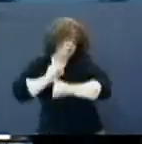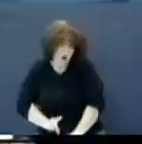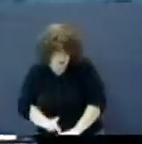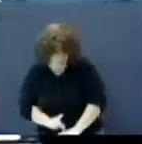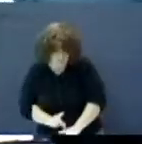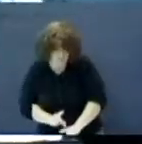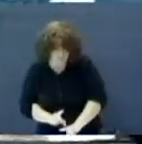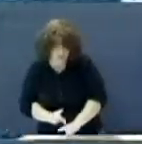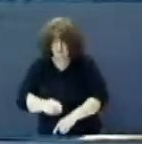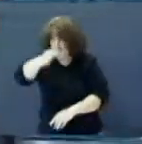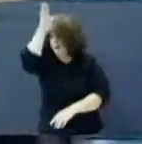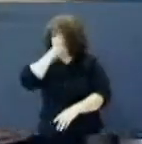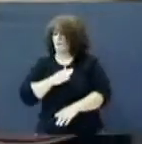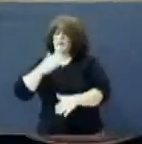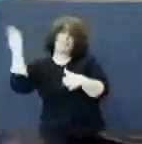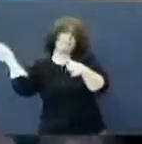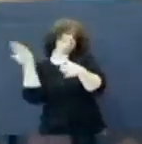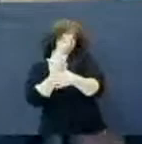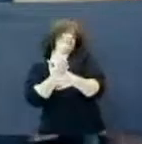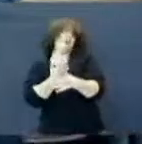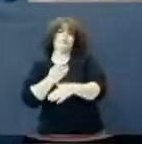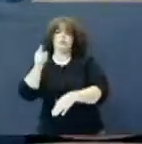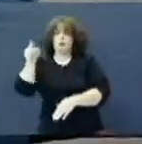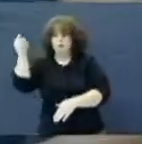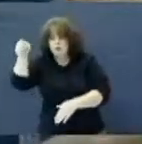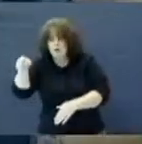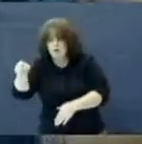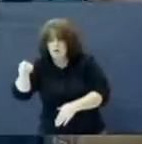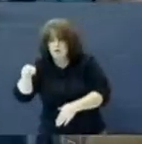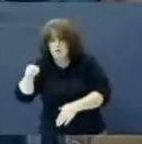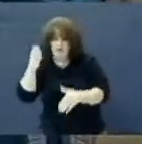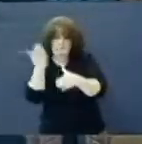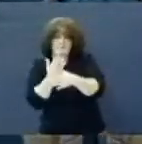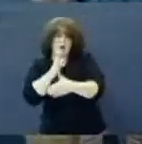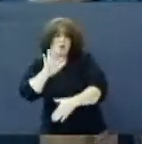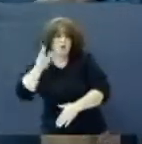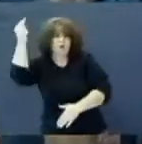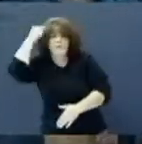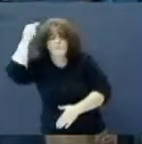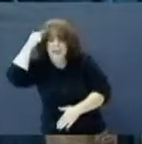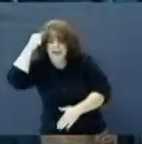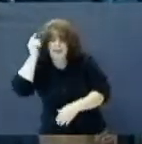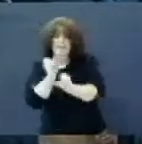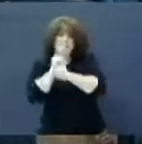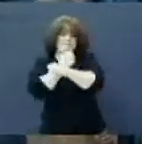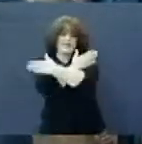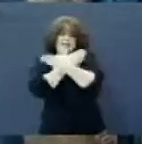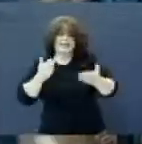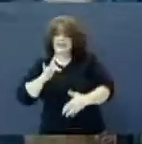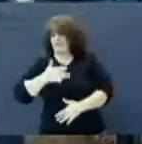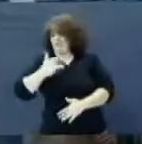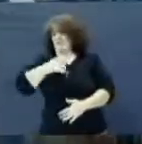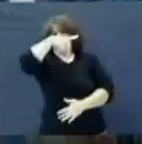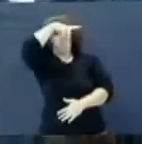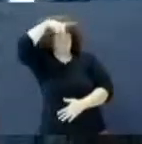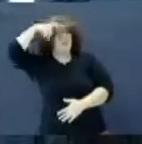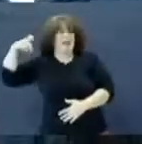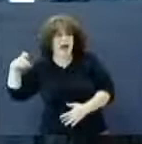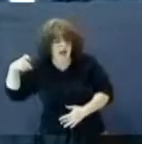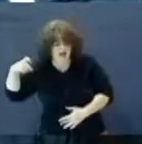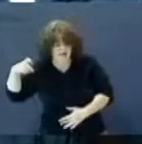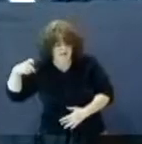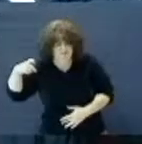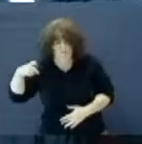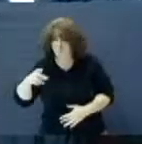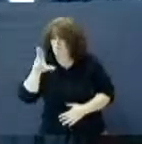He can whoop up on you and affect your mind and make everything black and make you feel like there ain't no